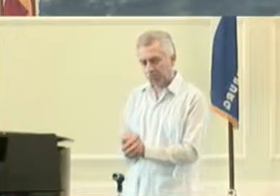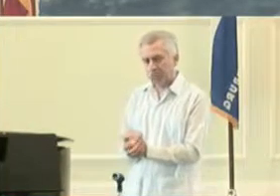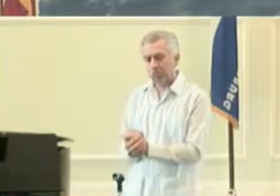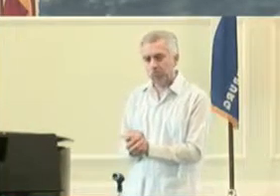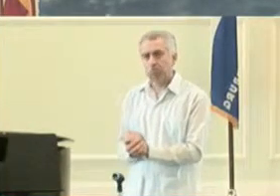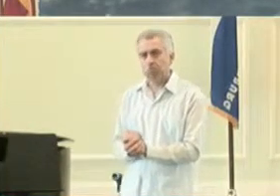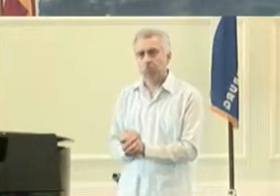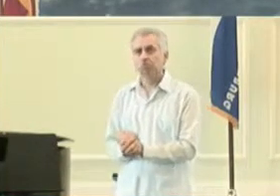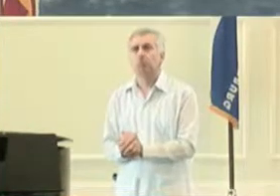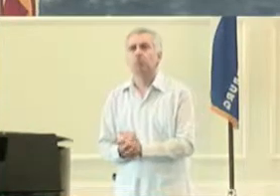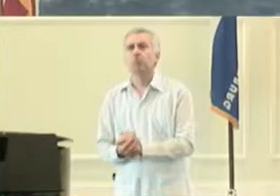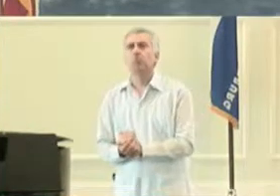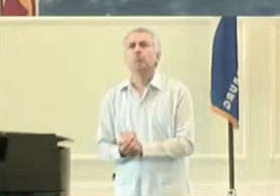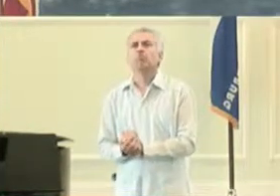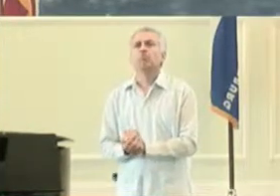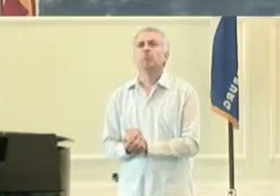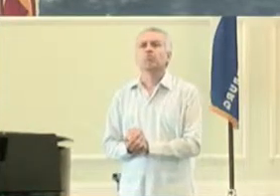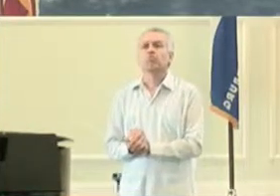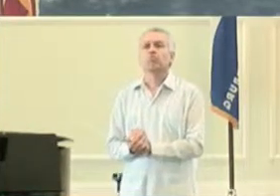Right.